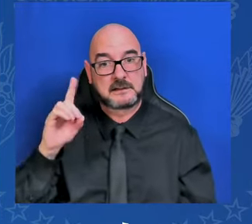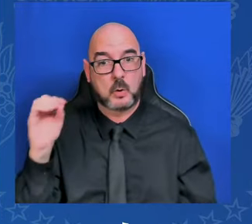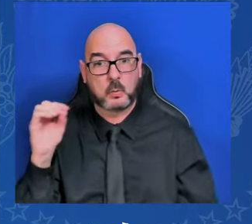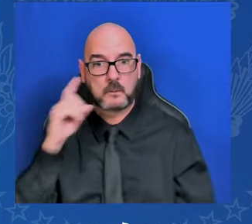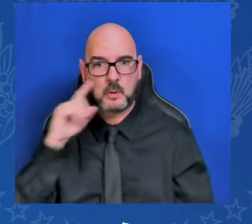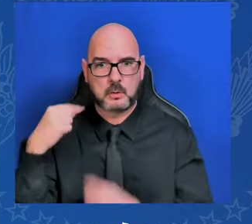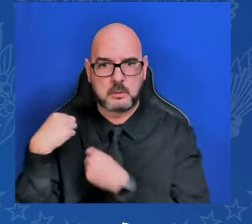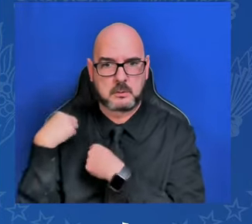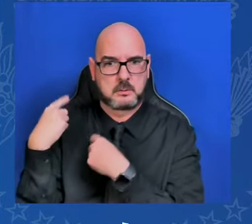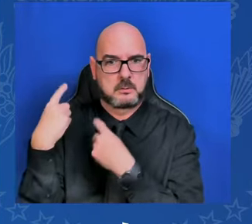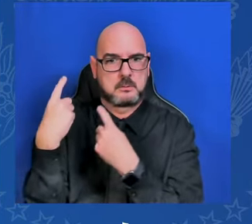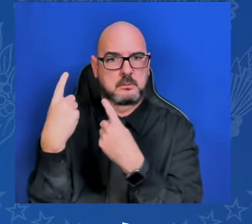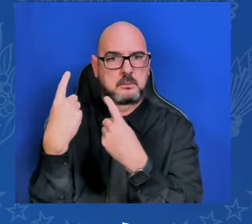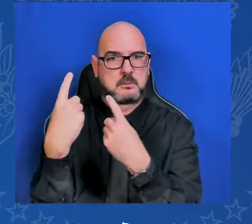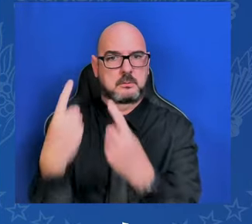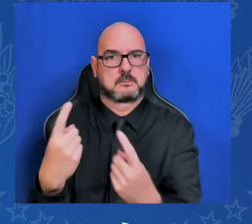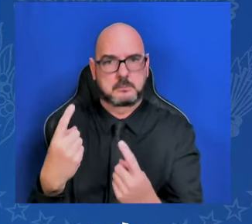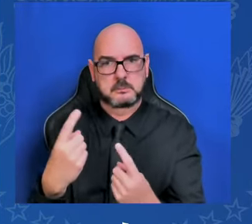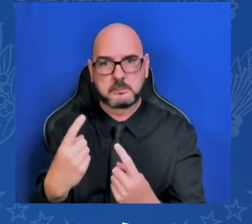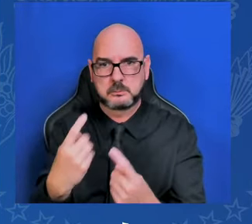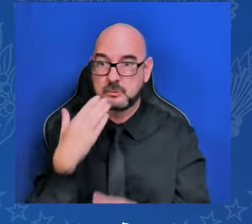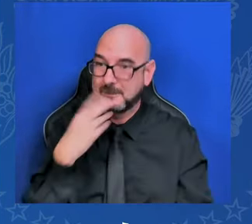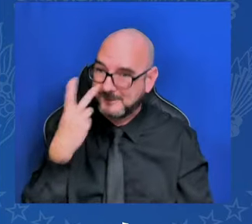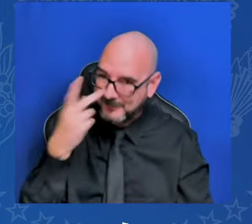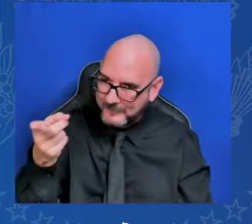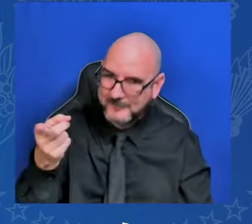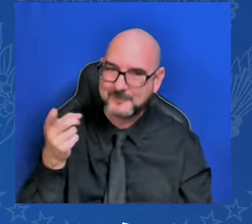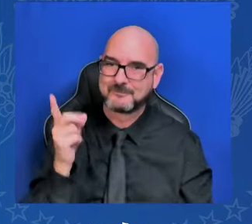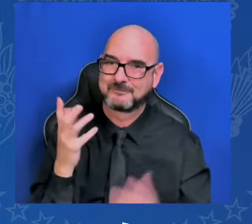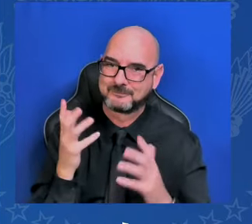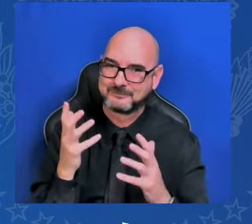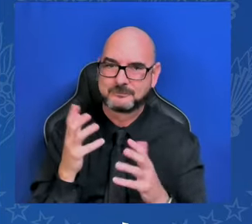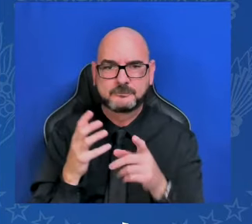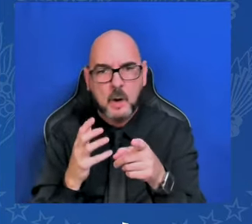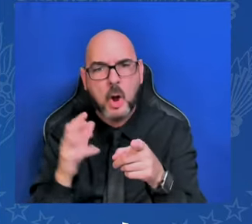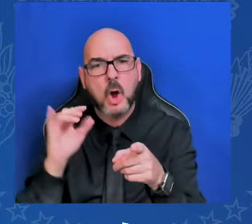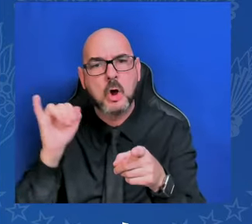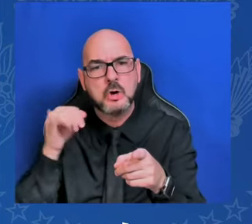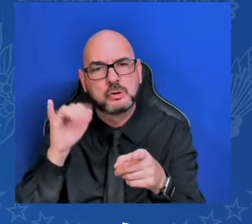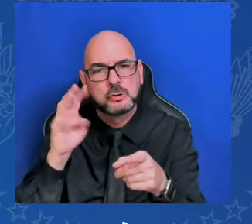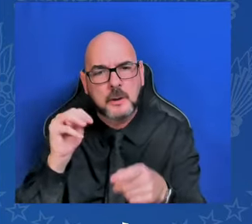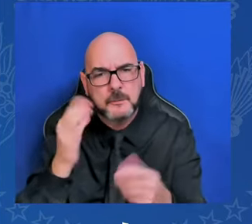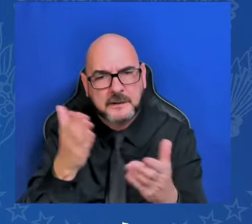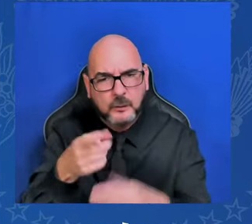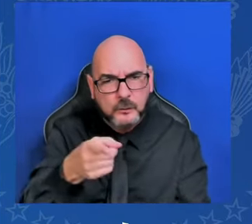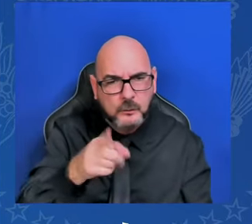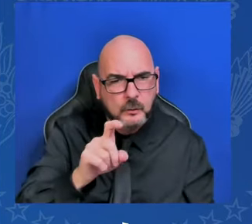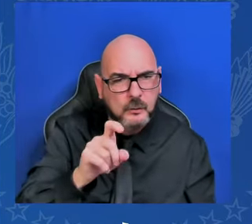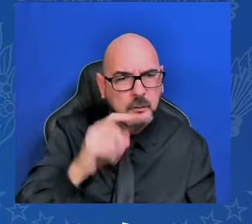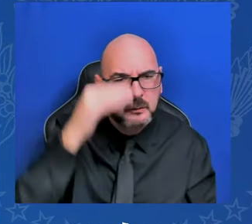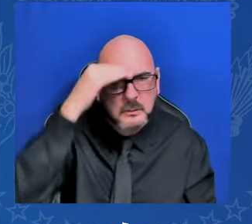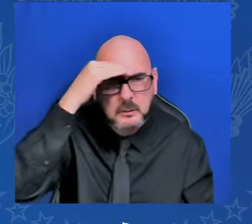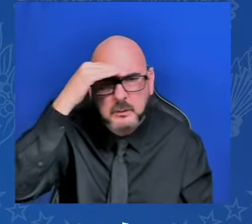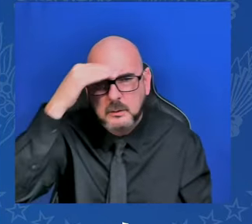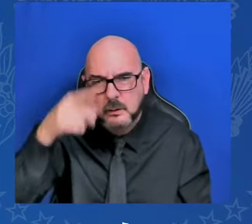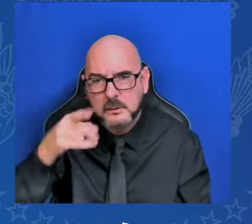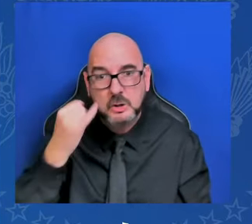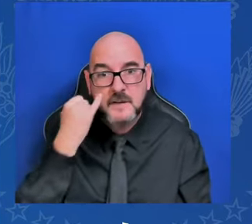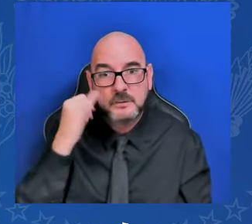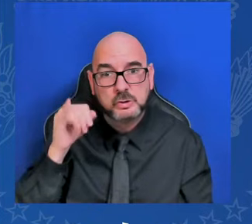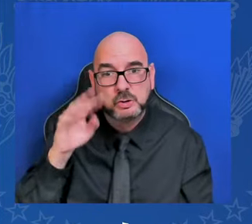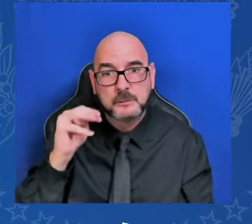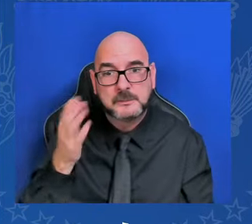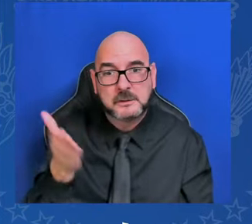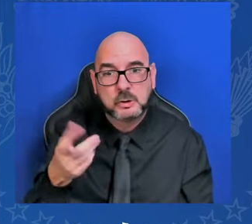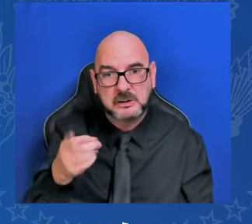Good to see you, Steny. And is Jim Clyburn here? Well, if Jim is here, he's one of the reasons why I'm standing here. I want to thank